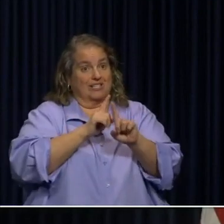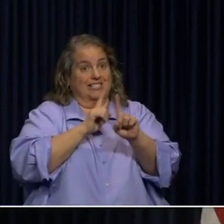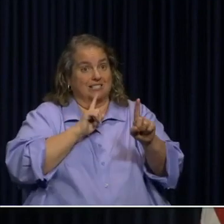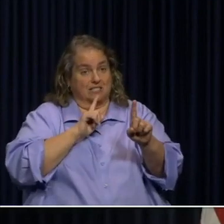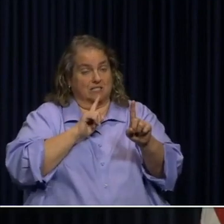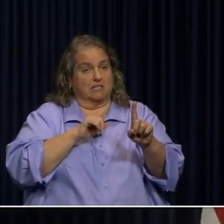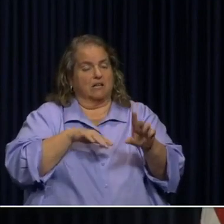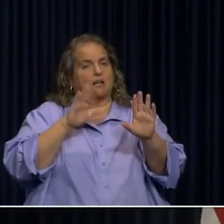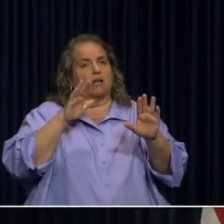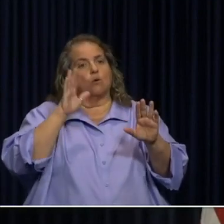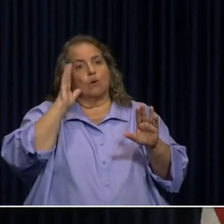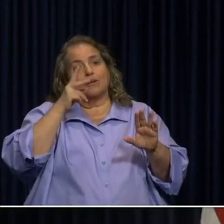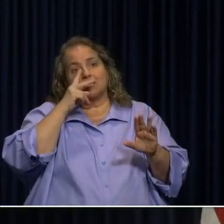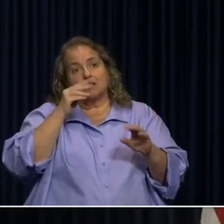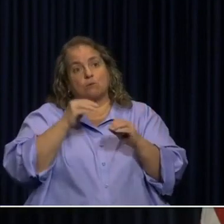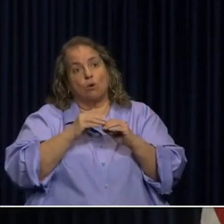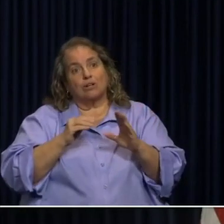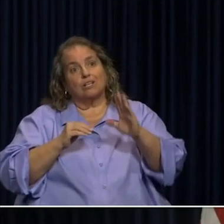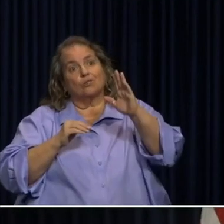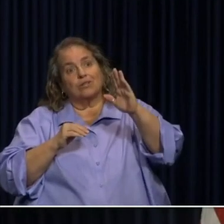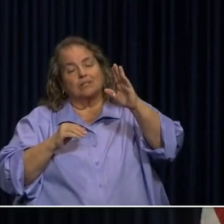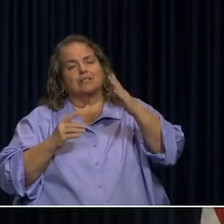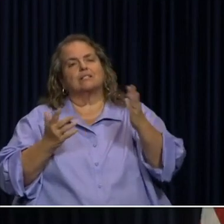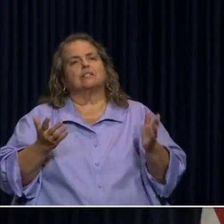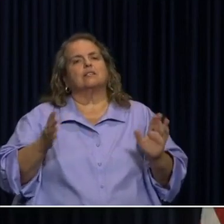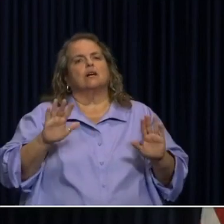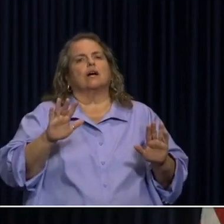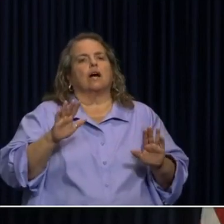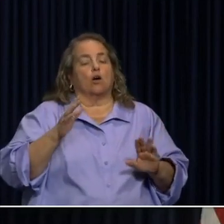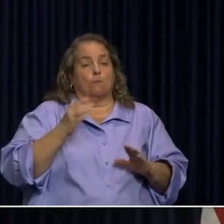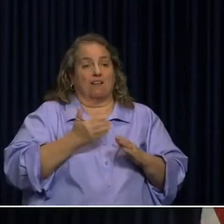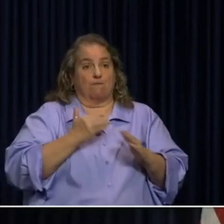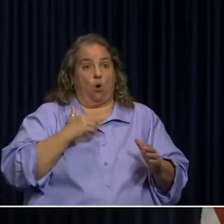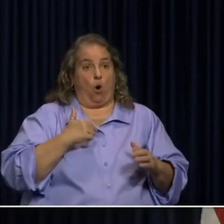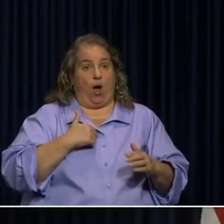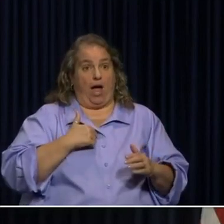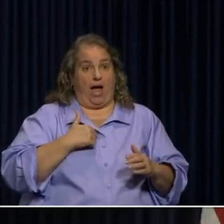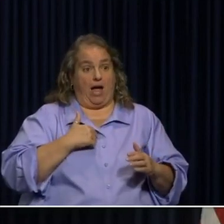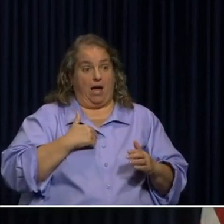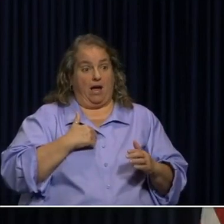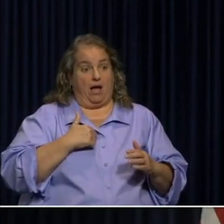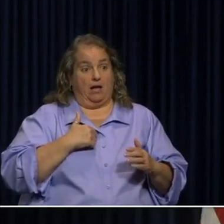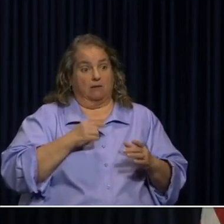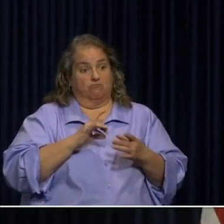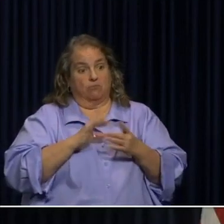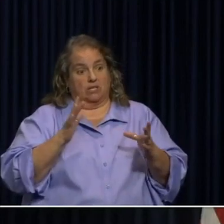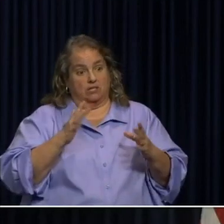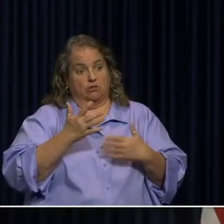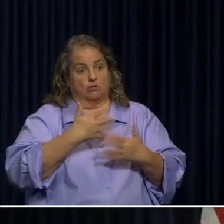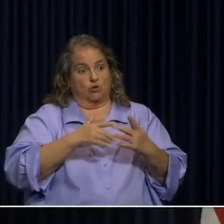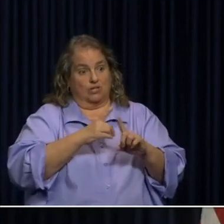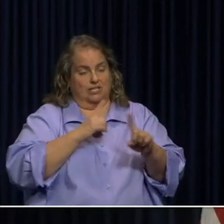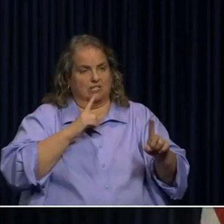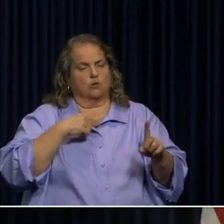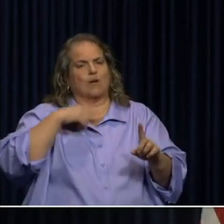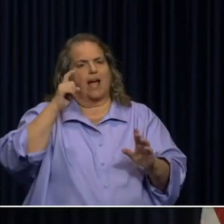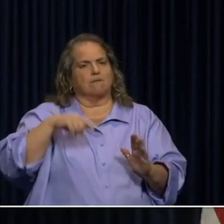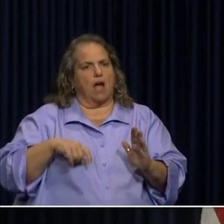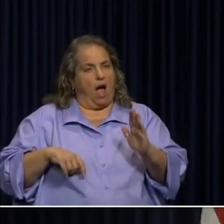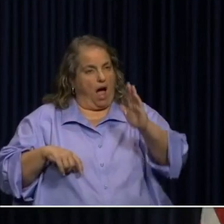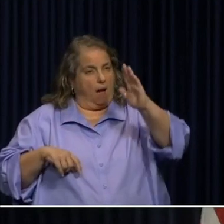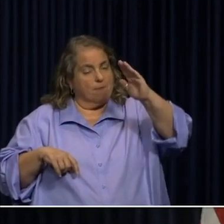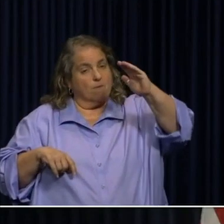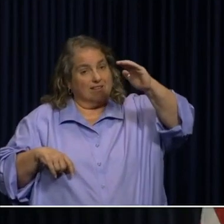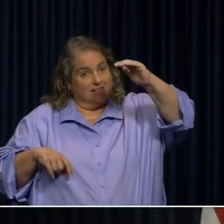per day, et cetera. So what we will need to see is that we have reached the peak and that we are coming down, and that we are